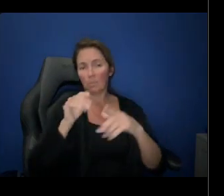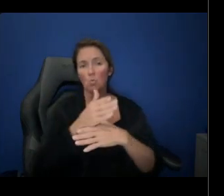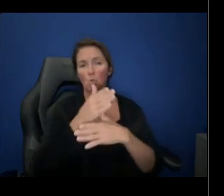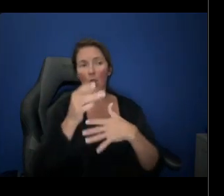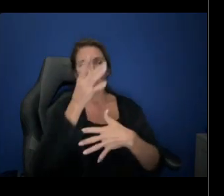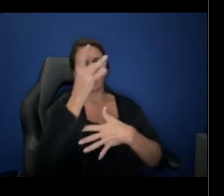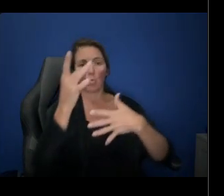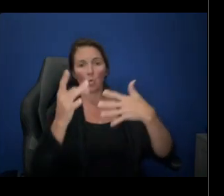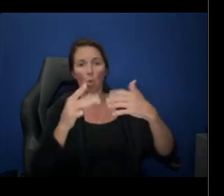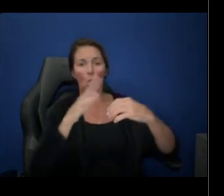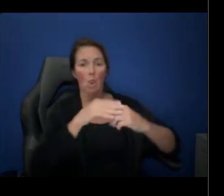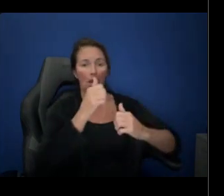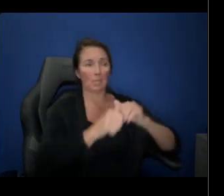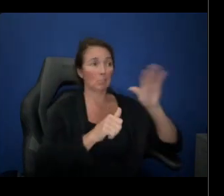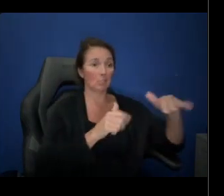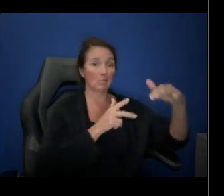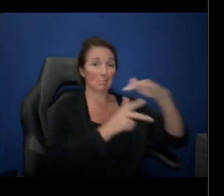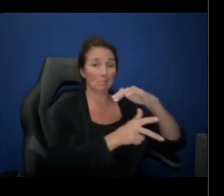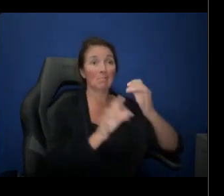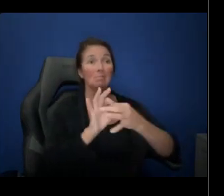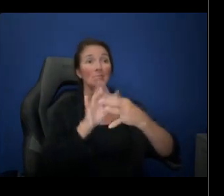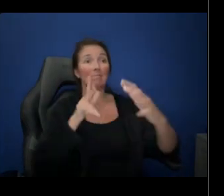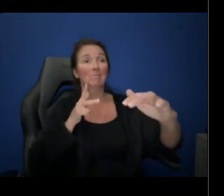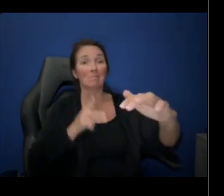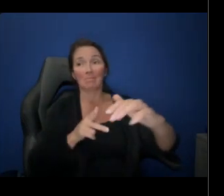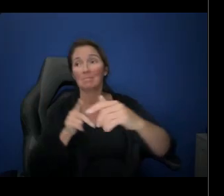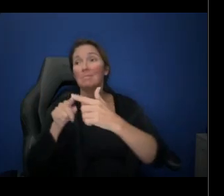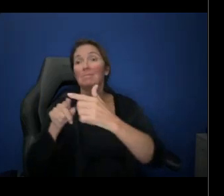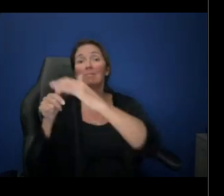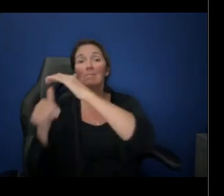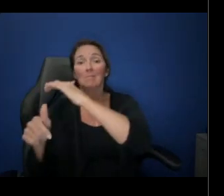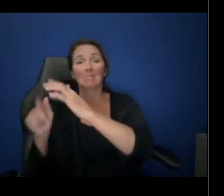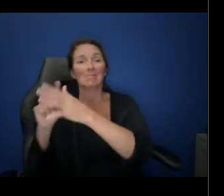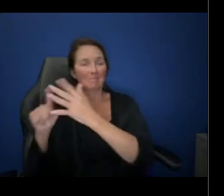choices offered to other residents.